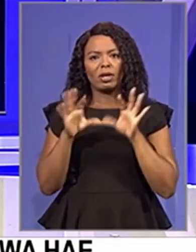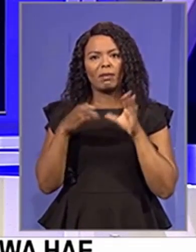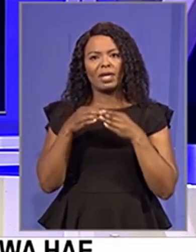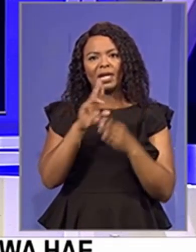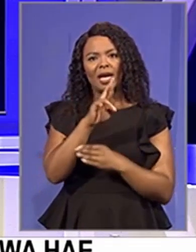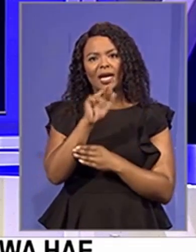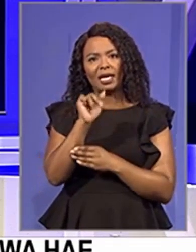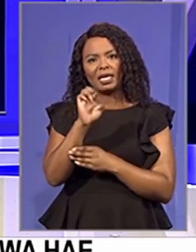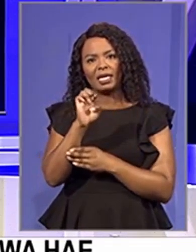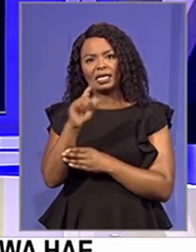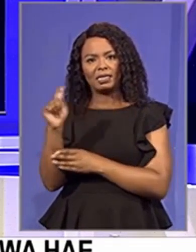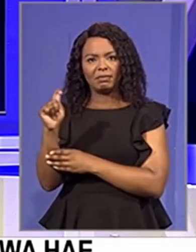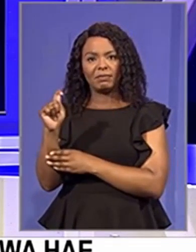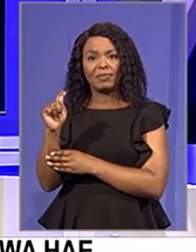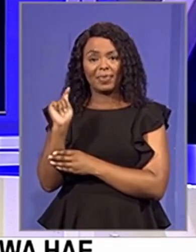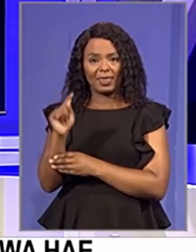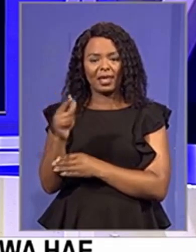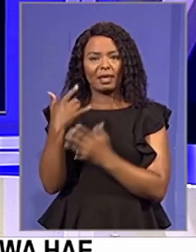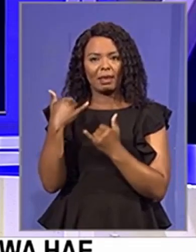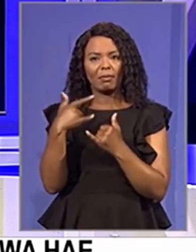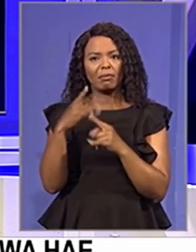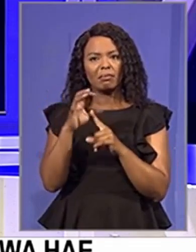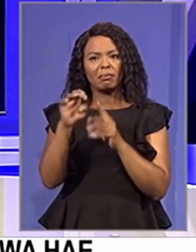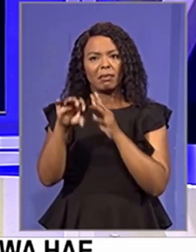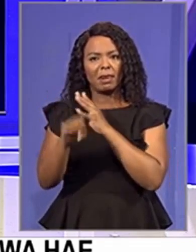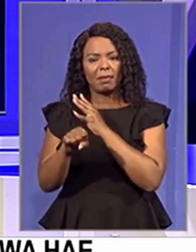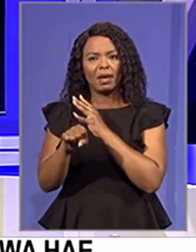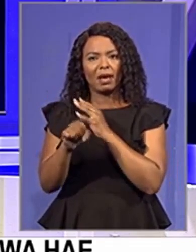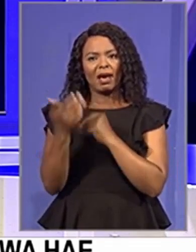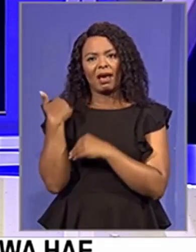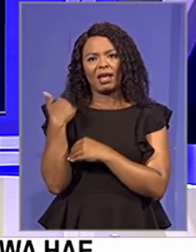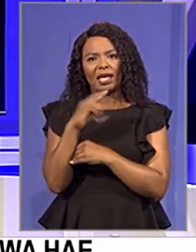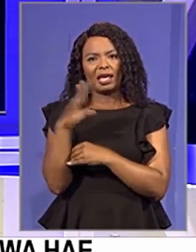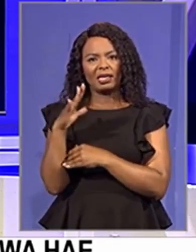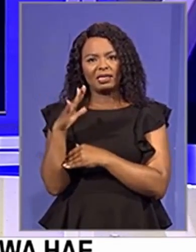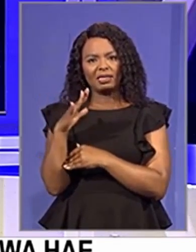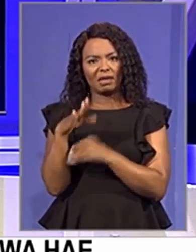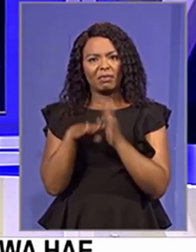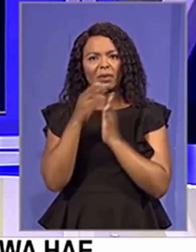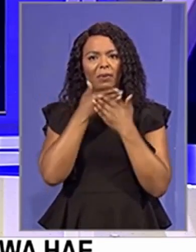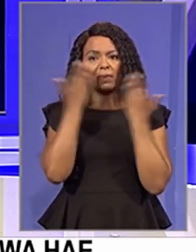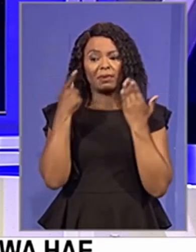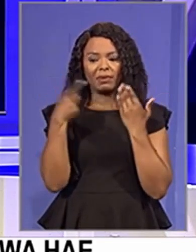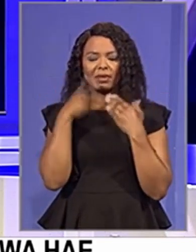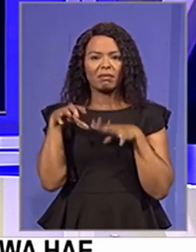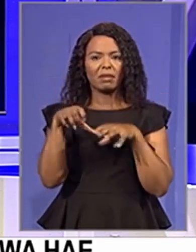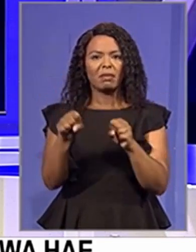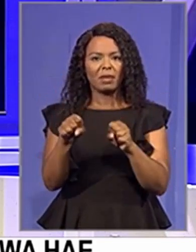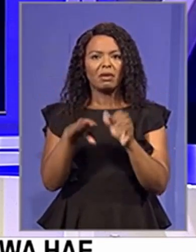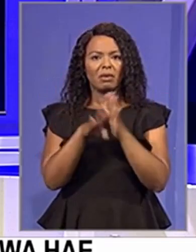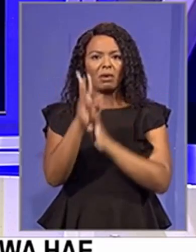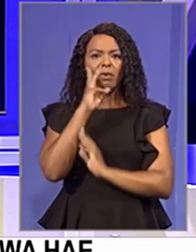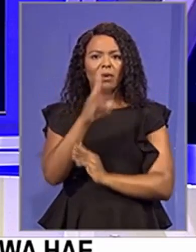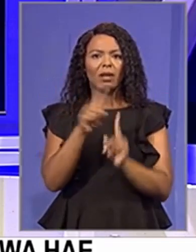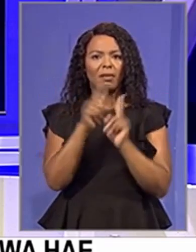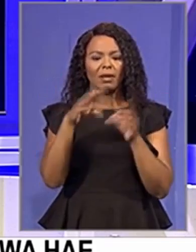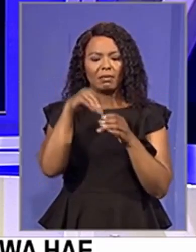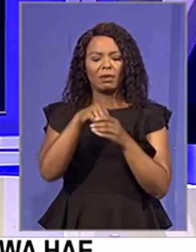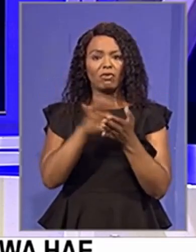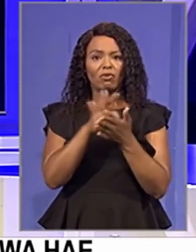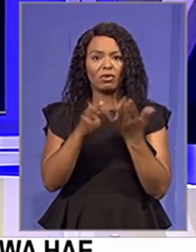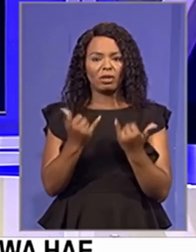Movement. Mokgatlo o tshepa ho ntshetsapele maano ao ANC e hlolehileng ho kenya tshebetsong, empa o keke wa iketela dikgetho ha